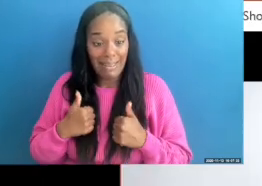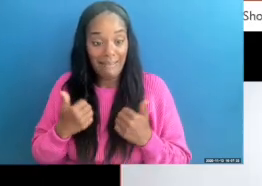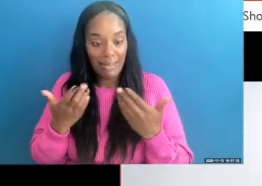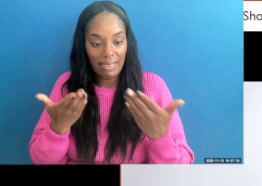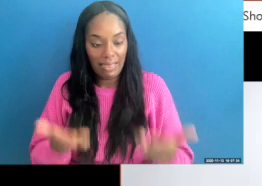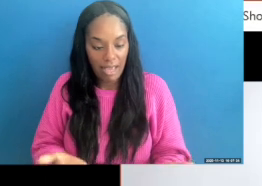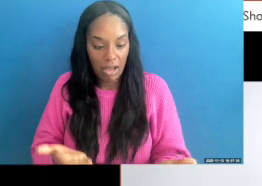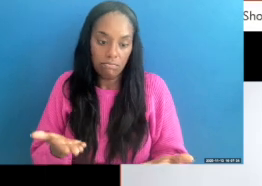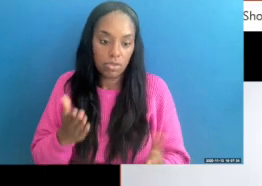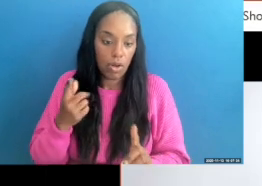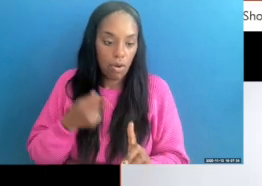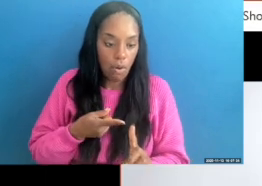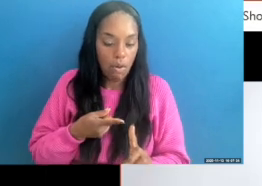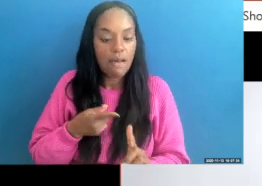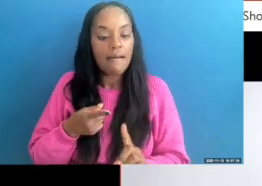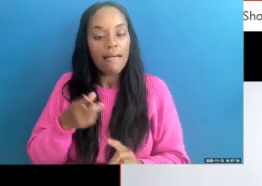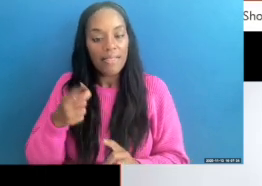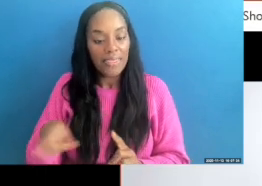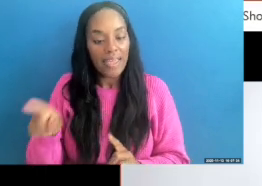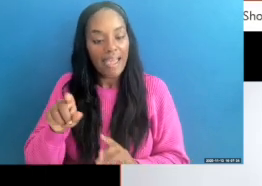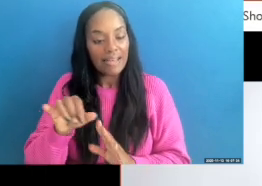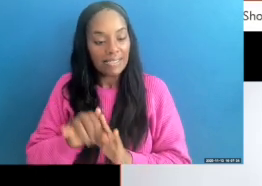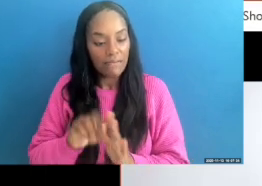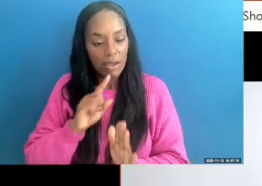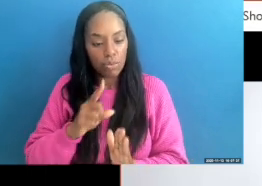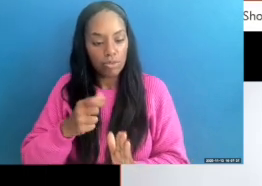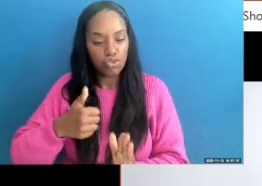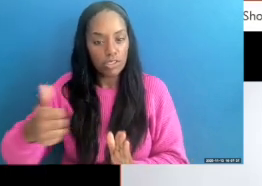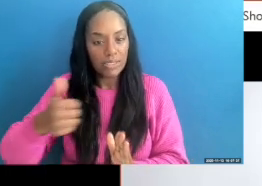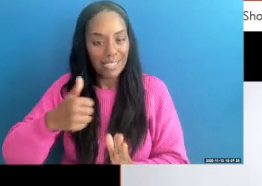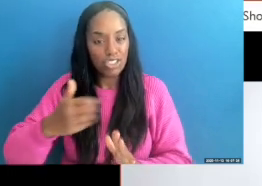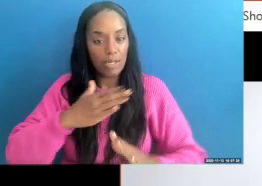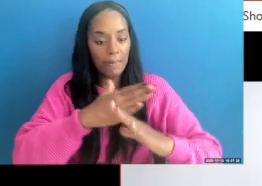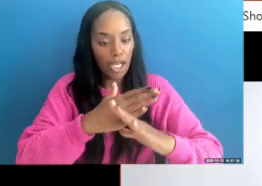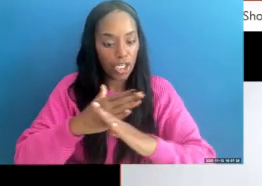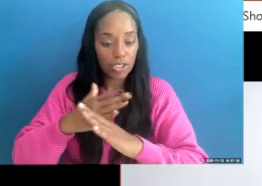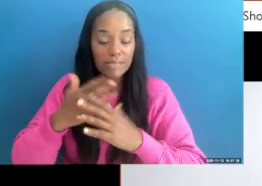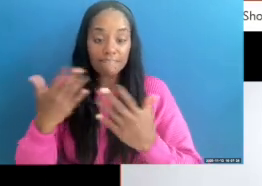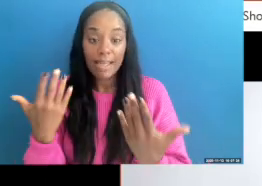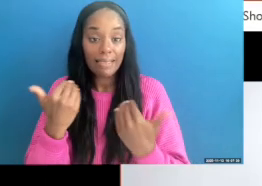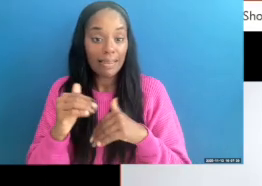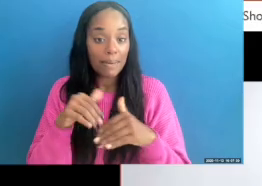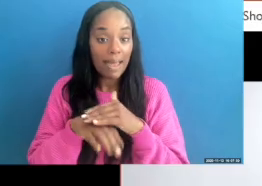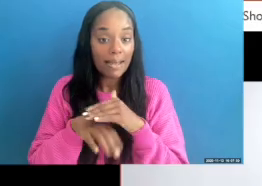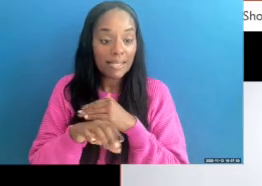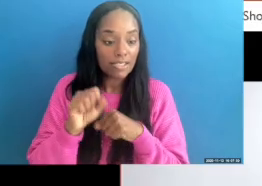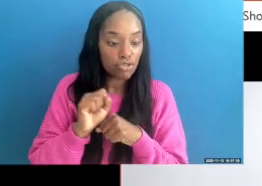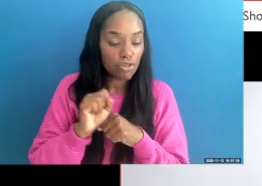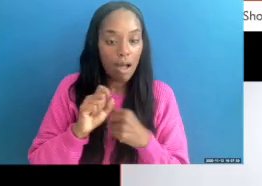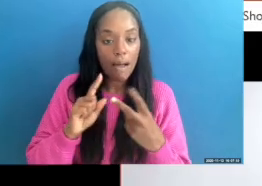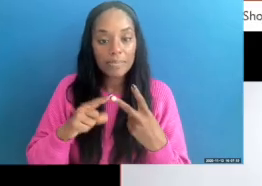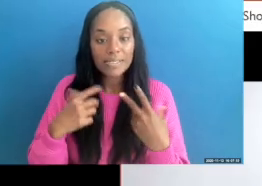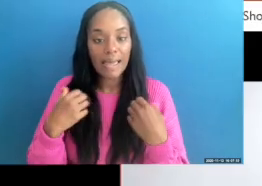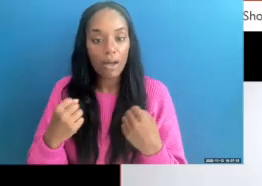transportation barriers in their neighborhoods. Limited access to jobs, healthcare,